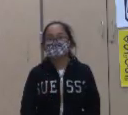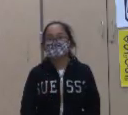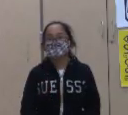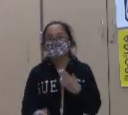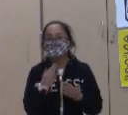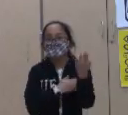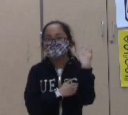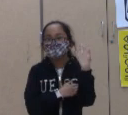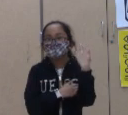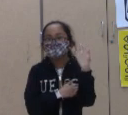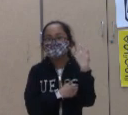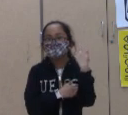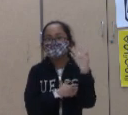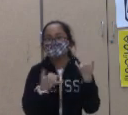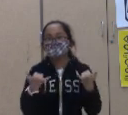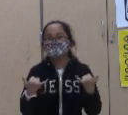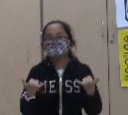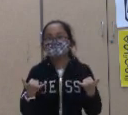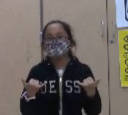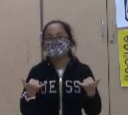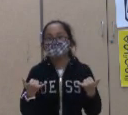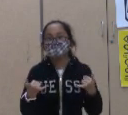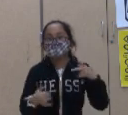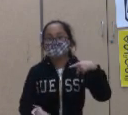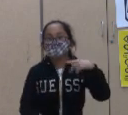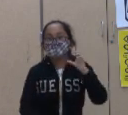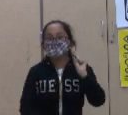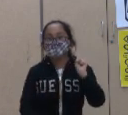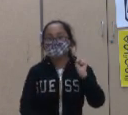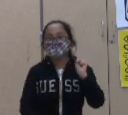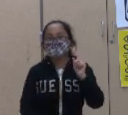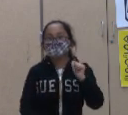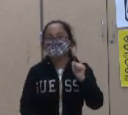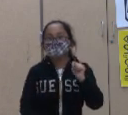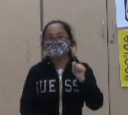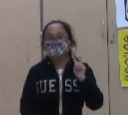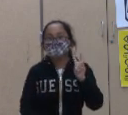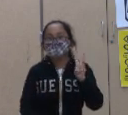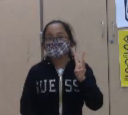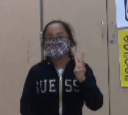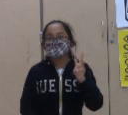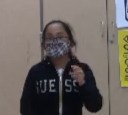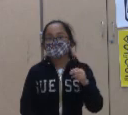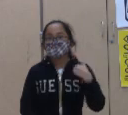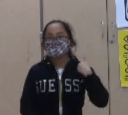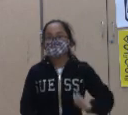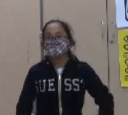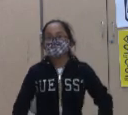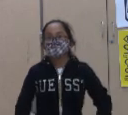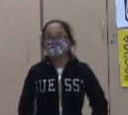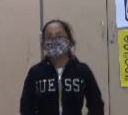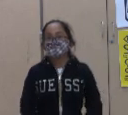Good morning, Palm Springs students and staff. It's your digital edition of Palm Springs TV. I'm Yair. And I'm